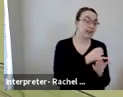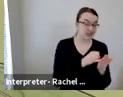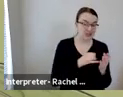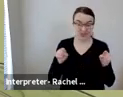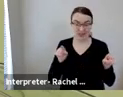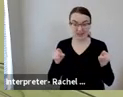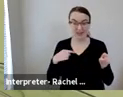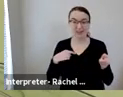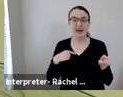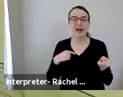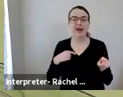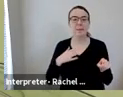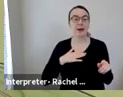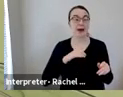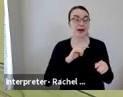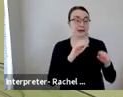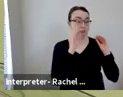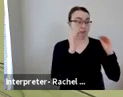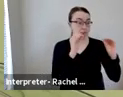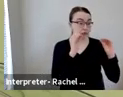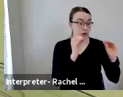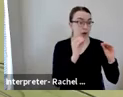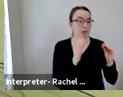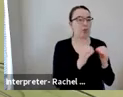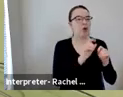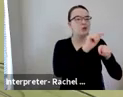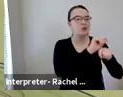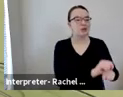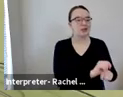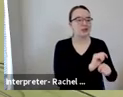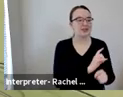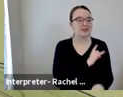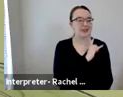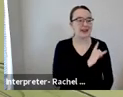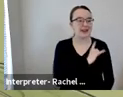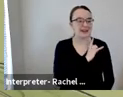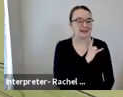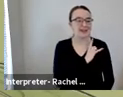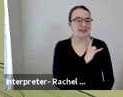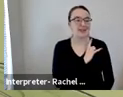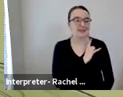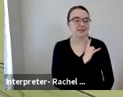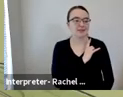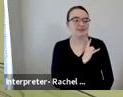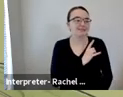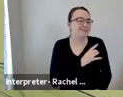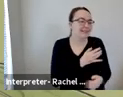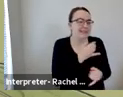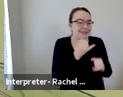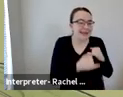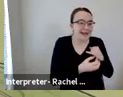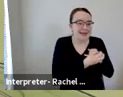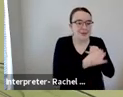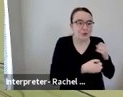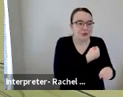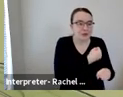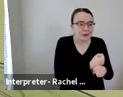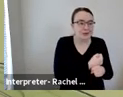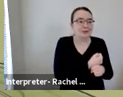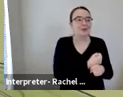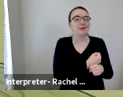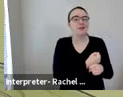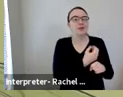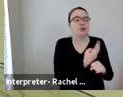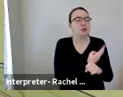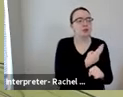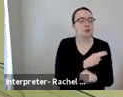trained more, a little more traditional, where it was kind of the last of a group that was taught how to draw on toned paper